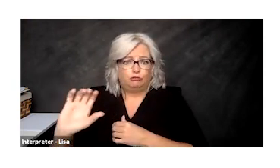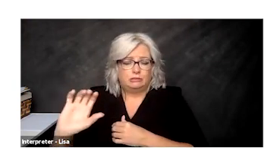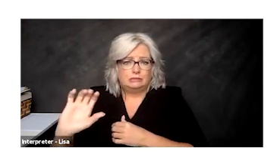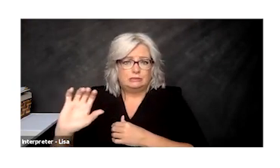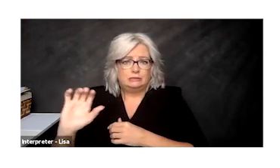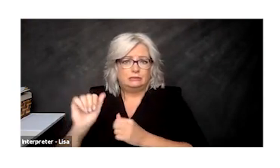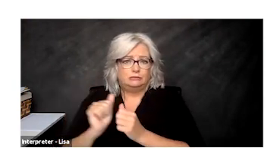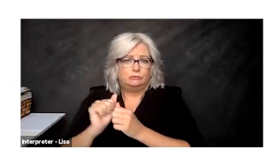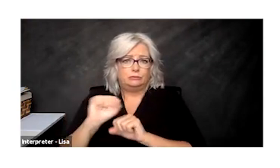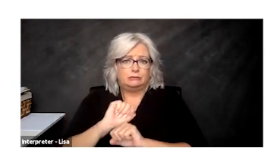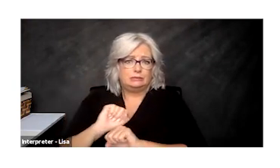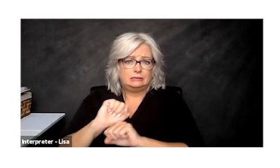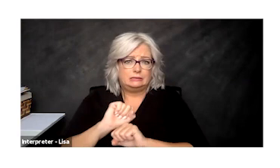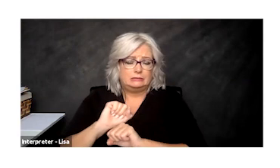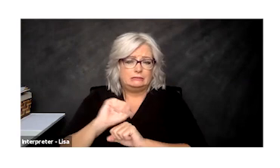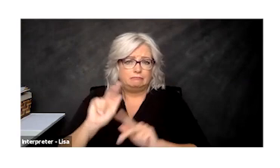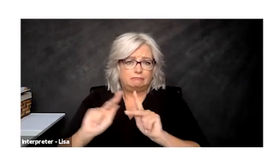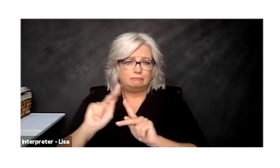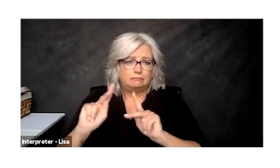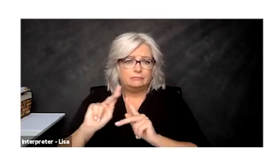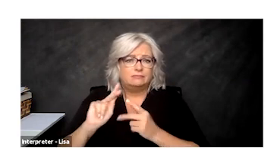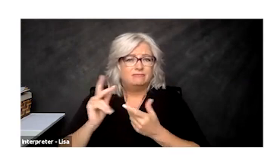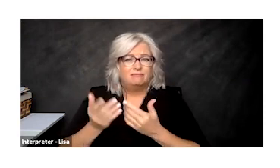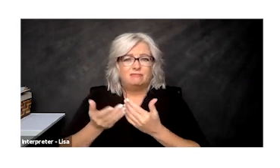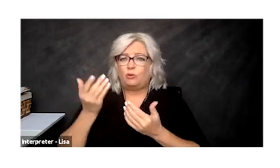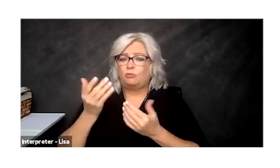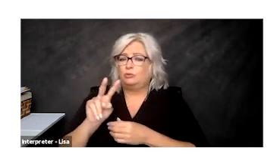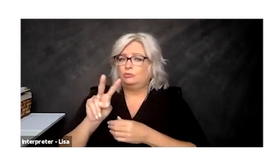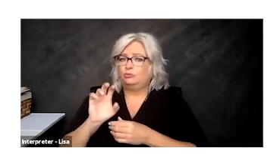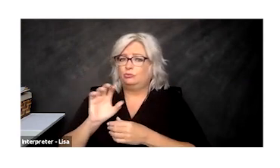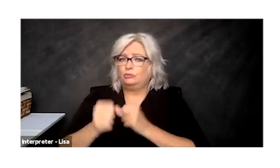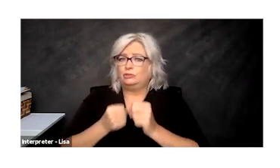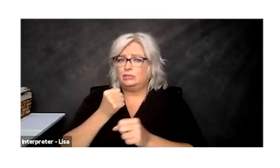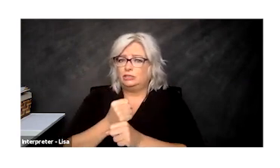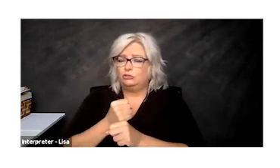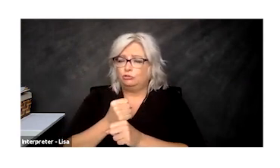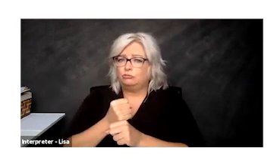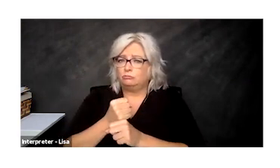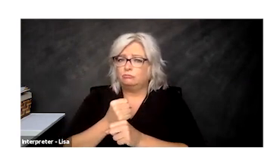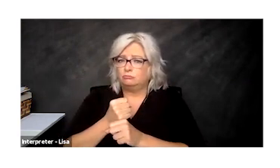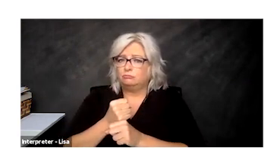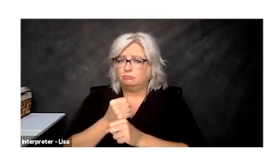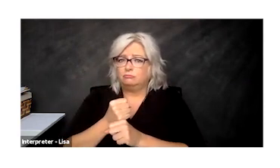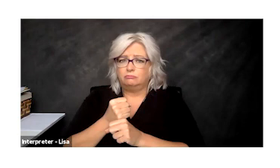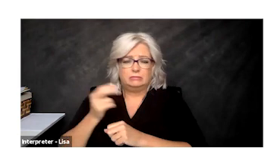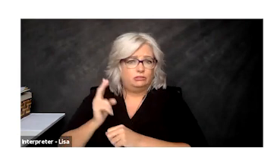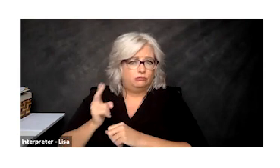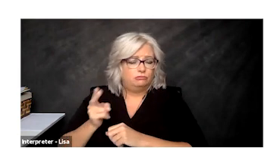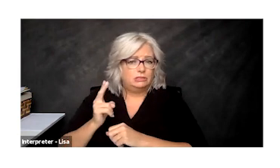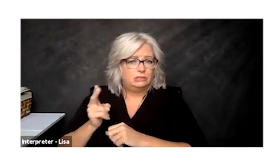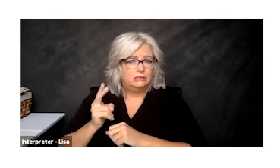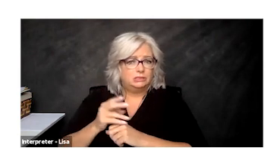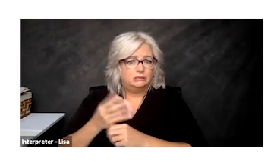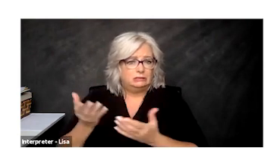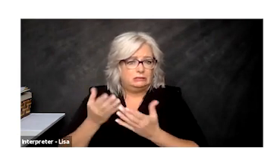So this is there's almost a 200-year history of ball culture in urban centers in the United States. It's just an example